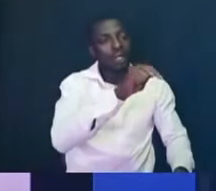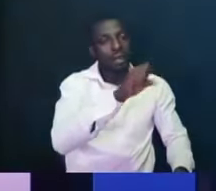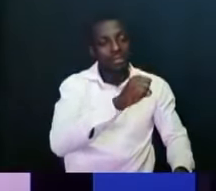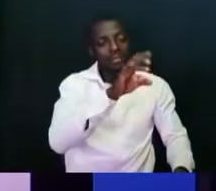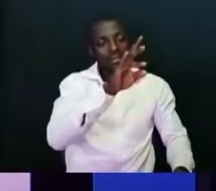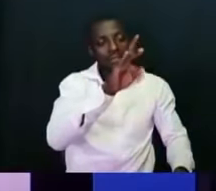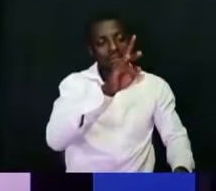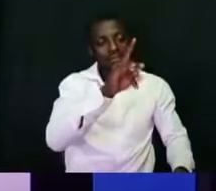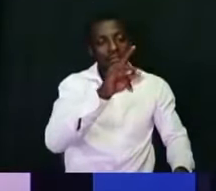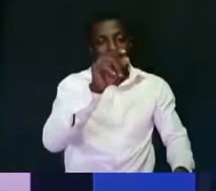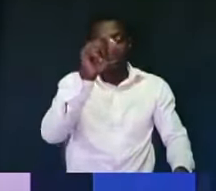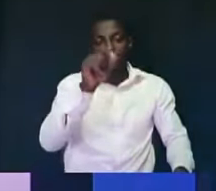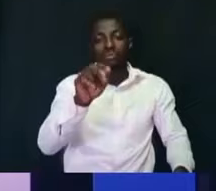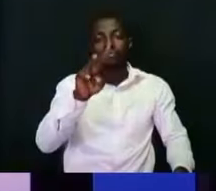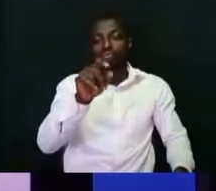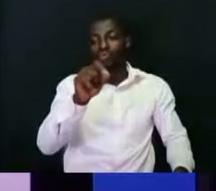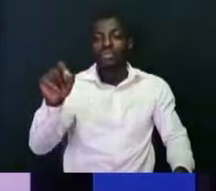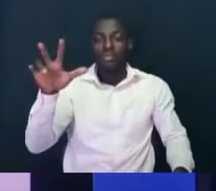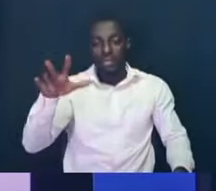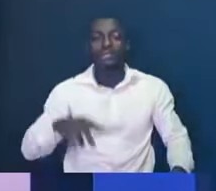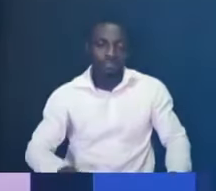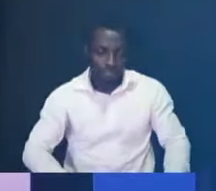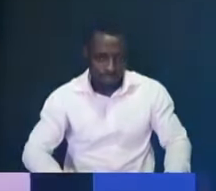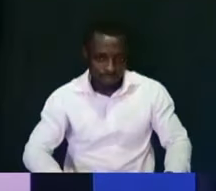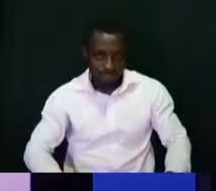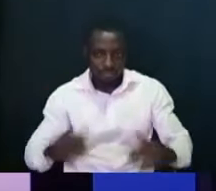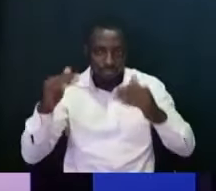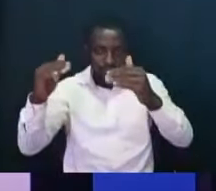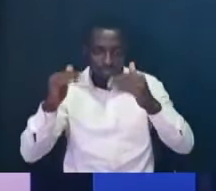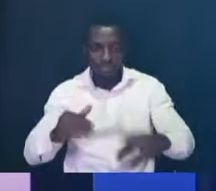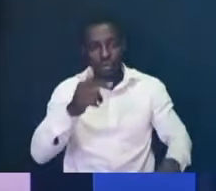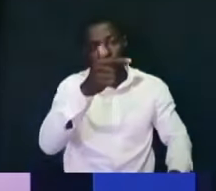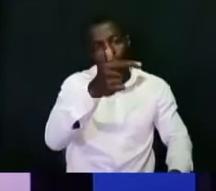17:2-3, and then if you come to